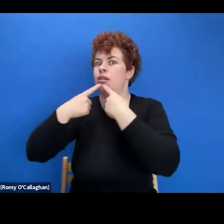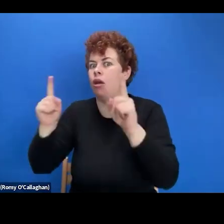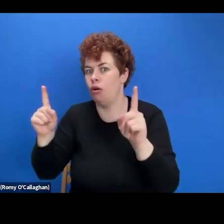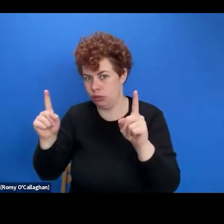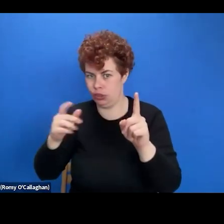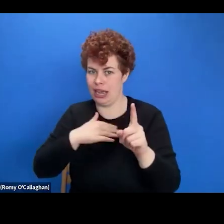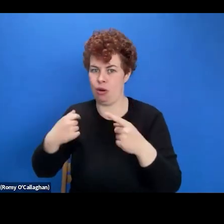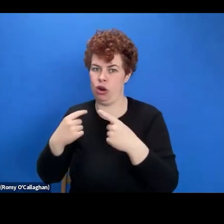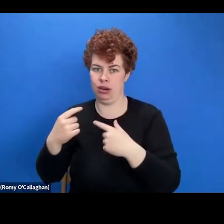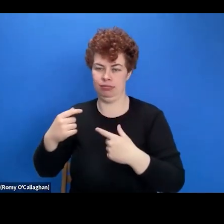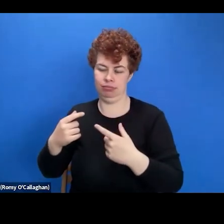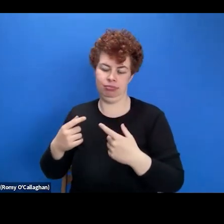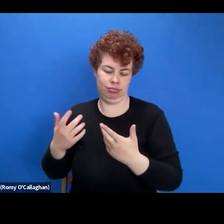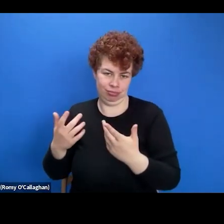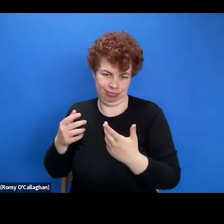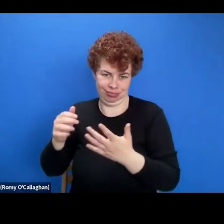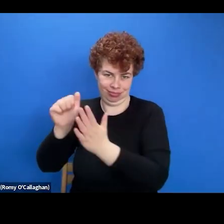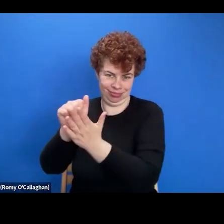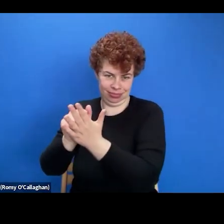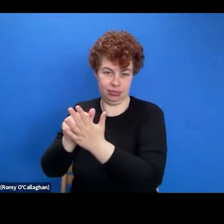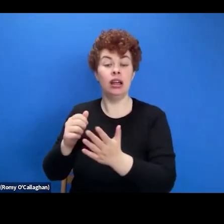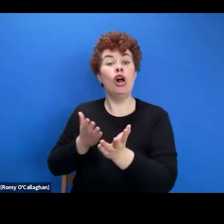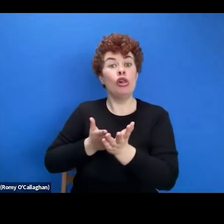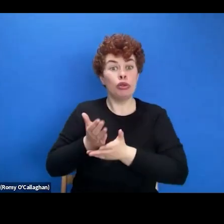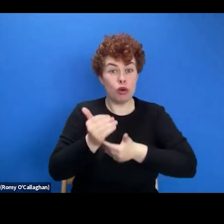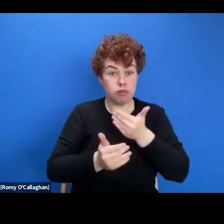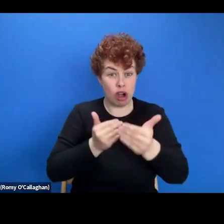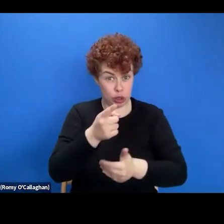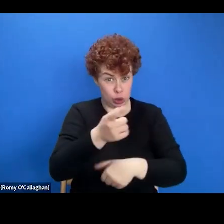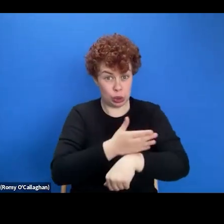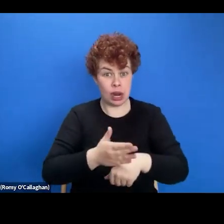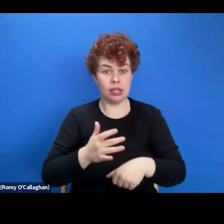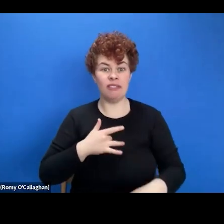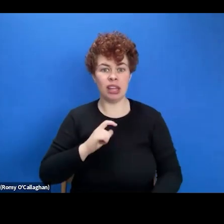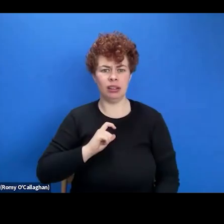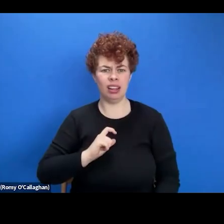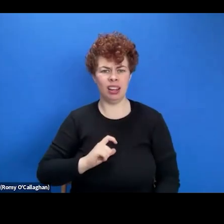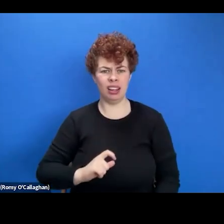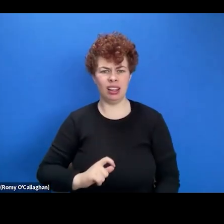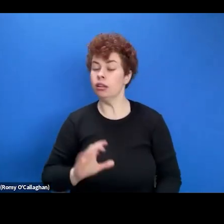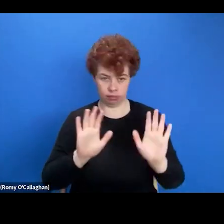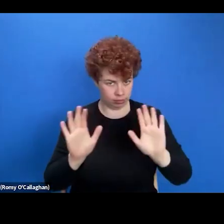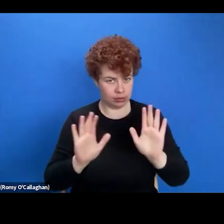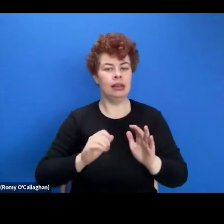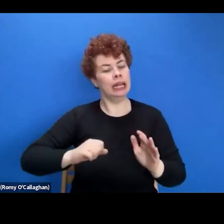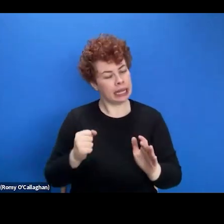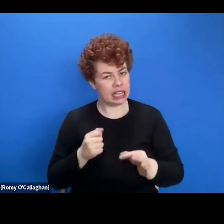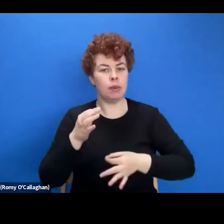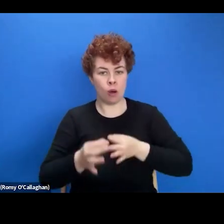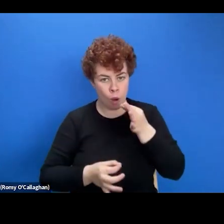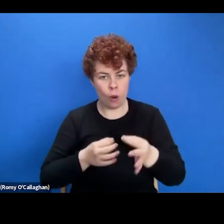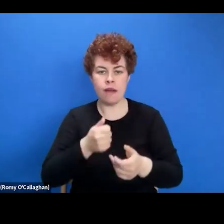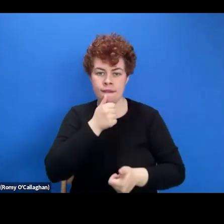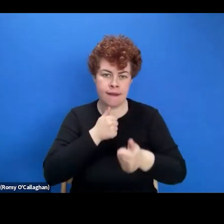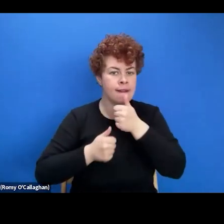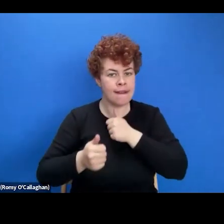And so I would just say in that process, don't get disheartened. stick with it and keep going. Sometimes hurdles will be thrown at